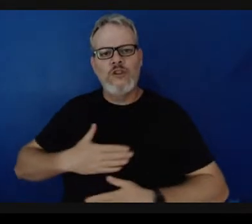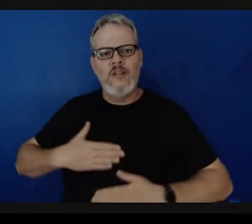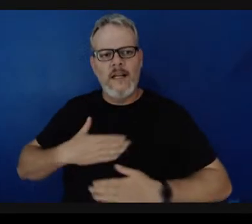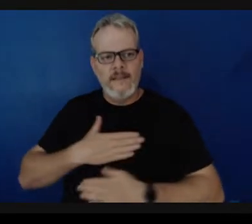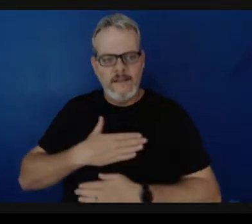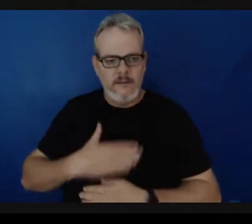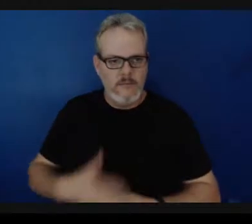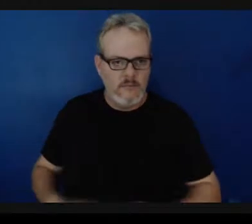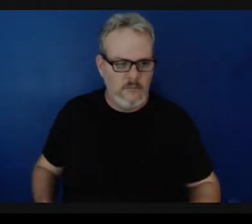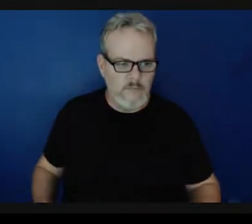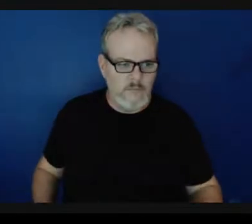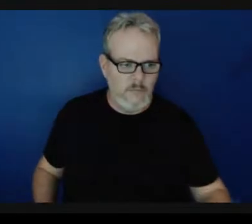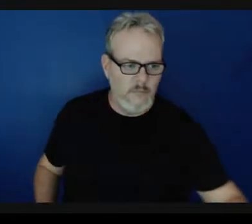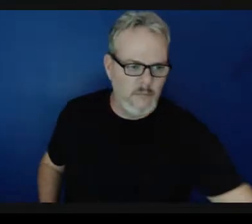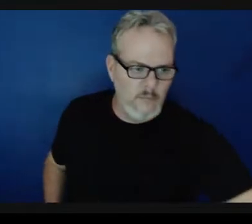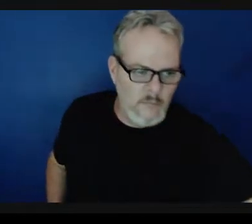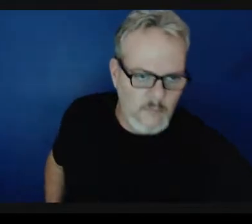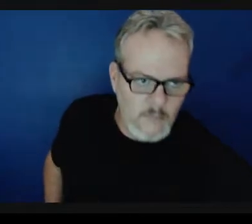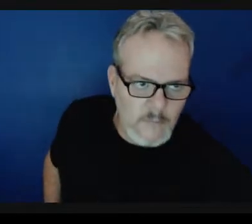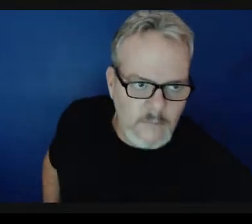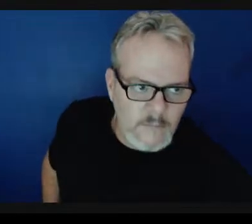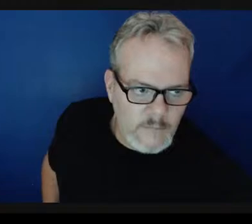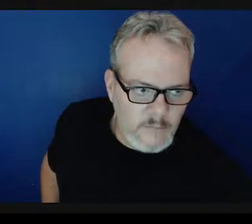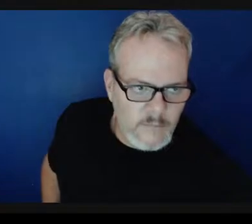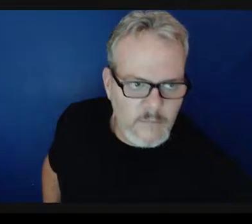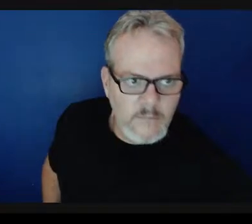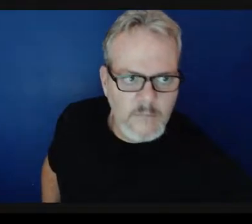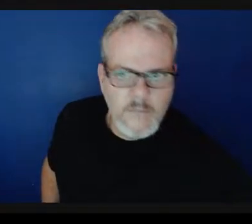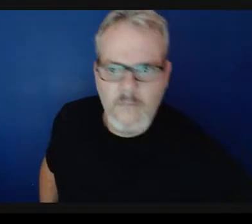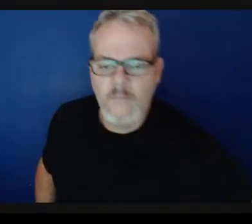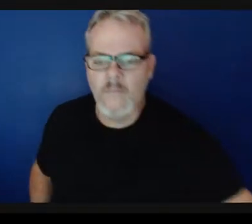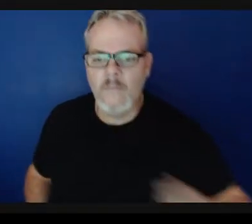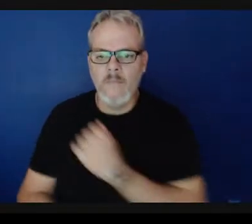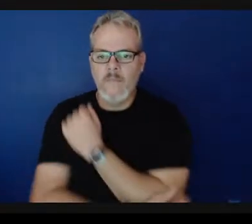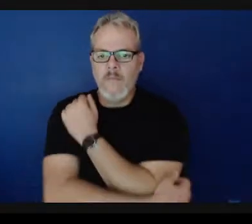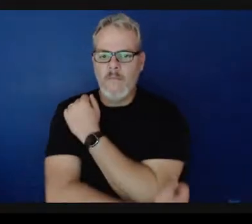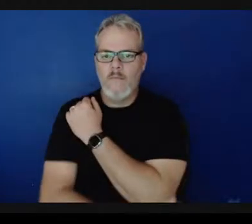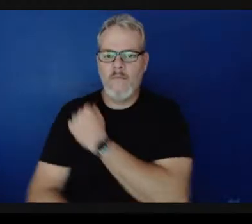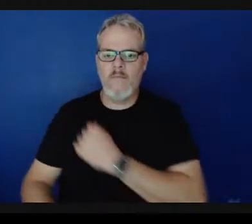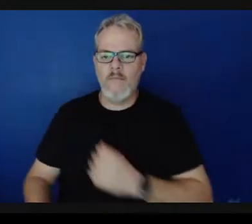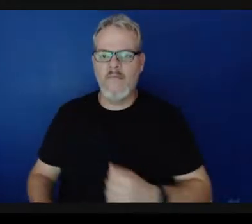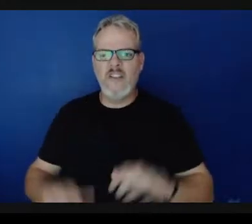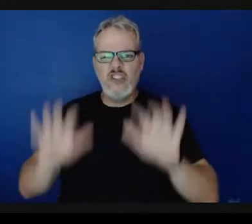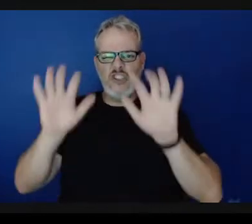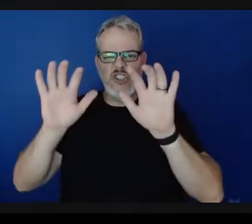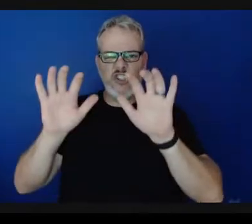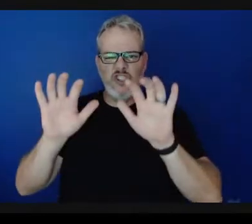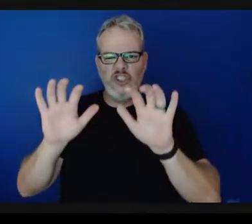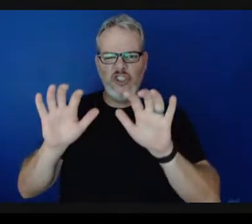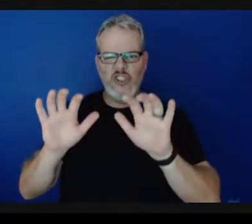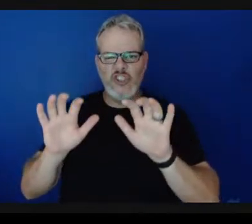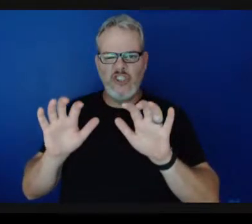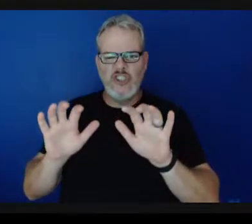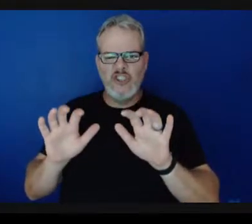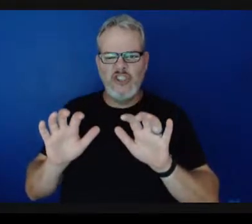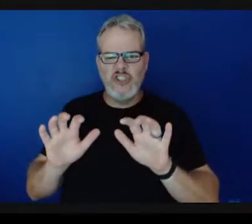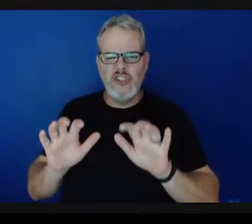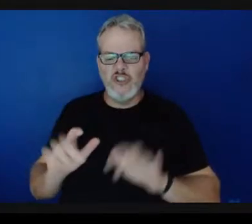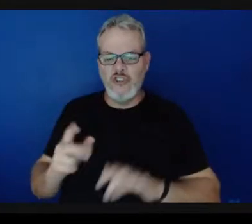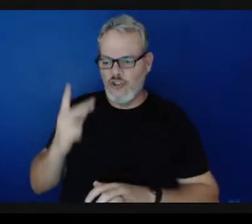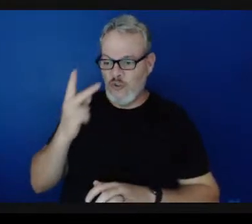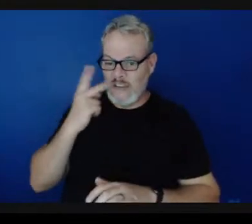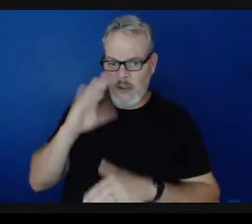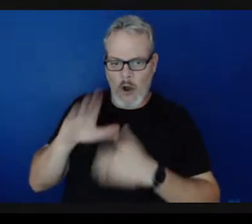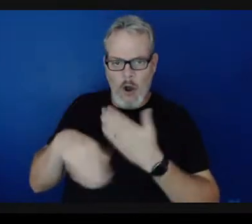And we have the thank you, everybody. You know, we're just coming off of our fundraising drive. Want to say anything about that,